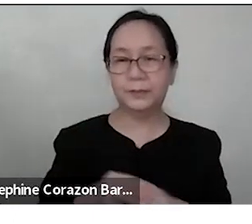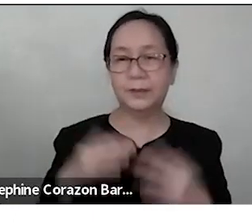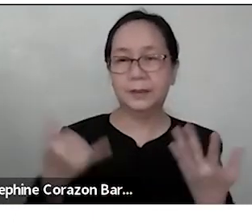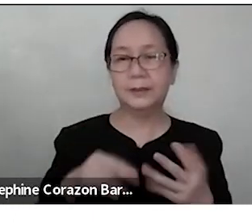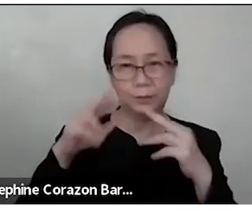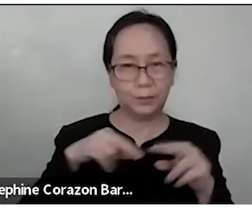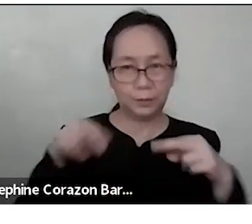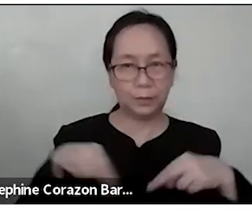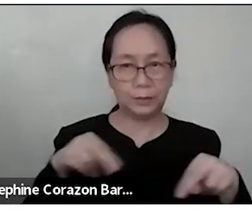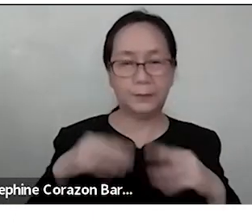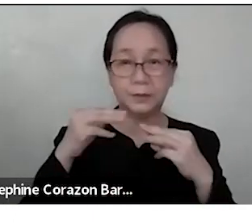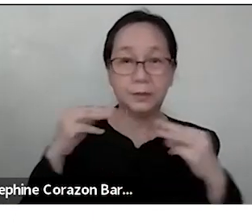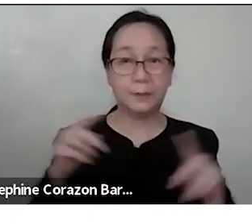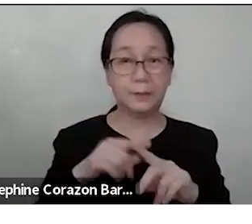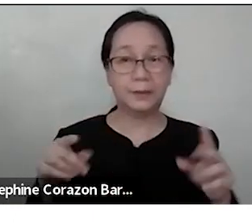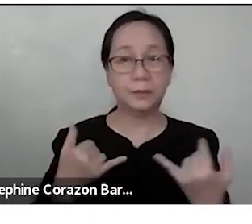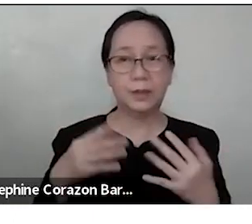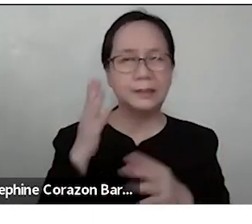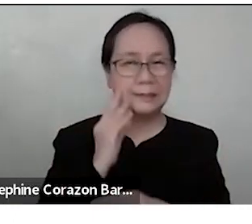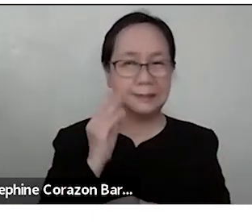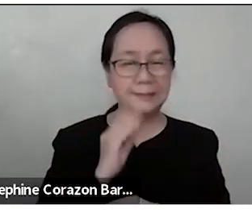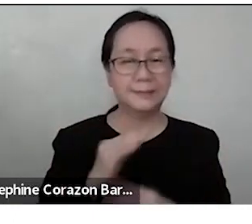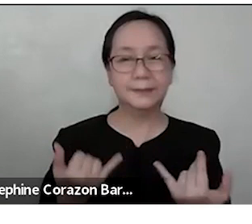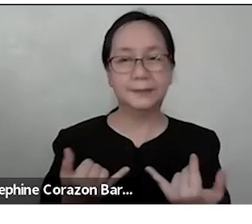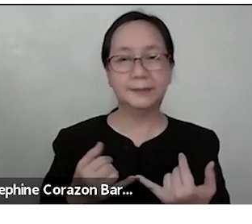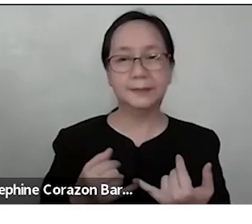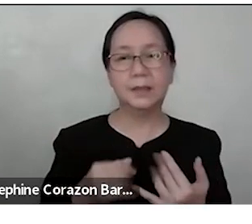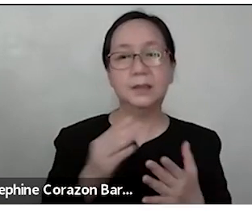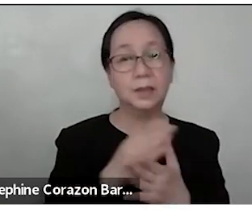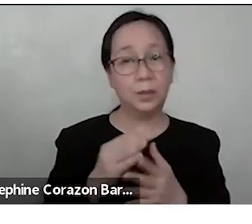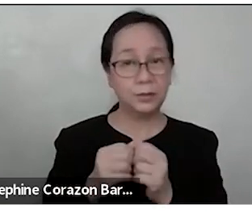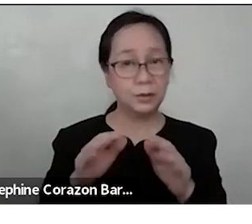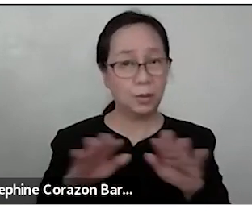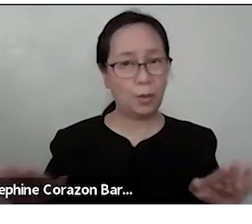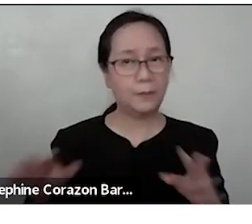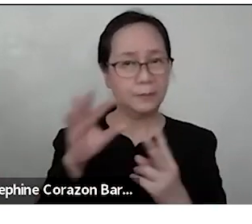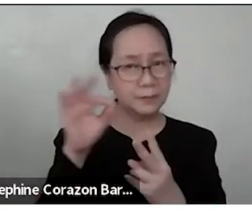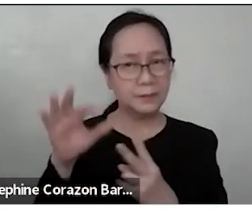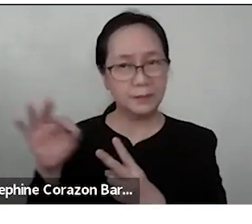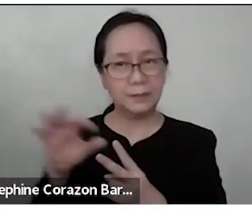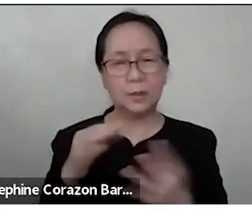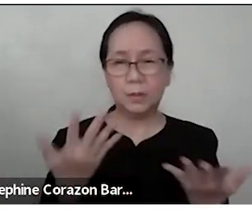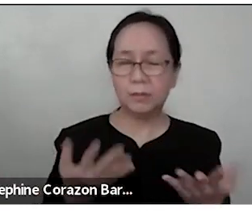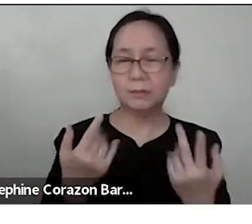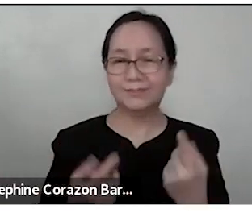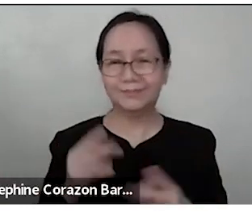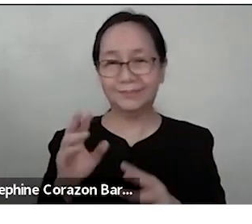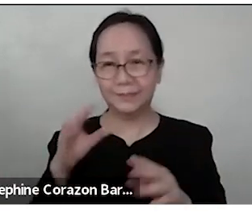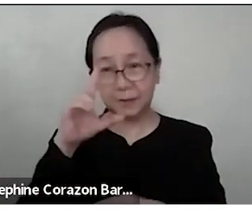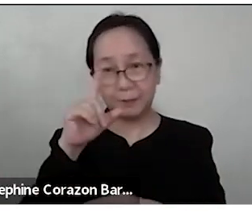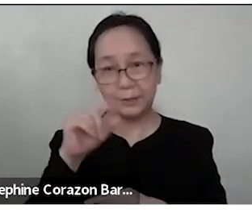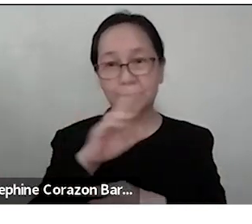video message. But what we picked up on that experience is sharing with children these options on camera use. So whenever we do